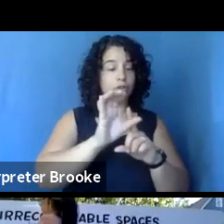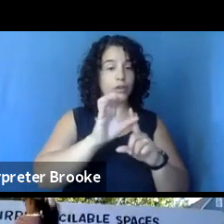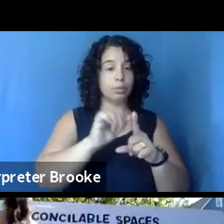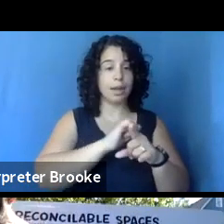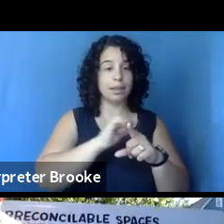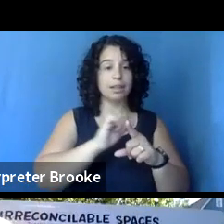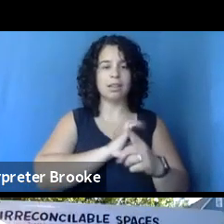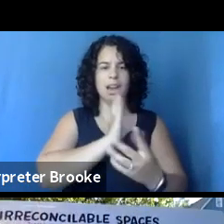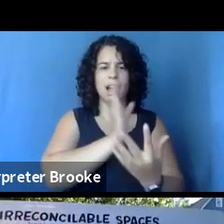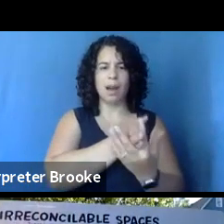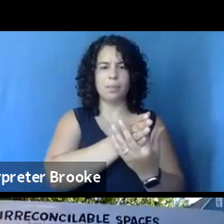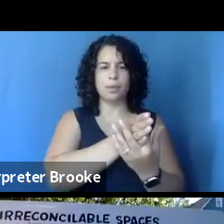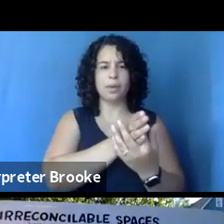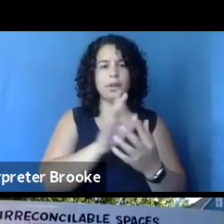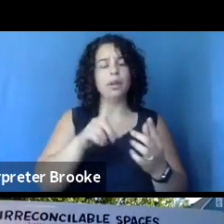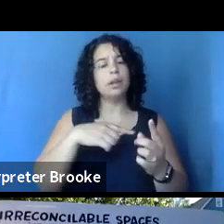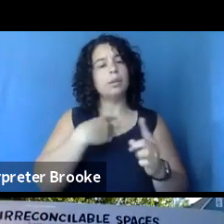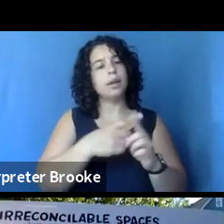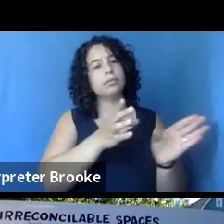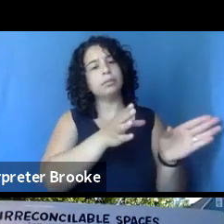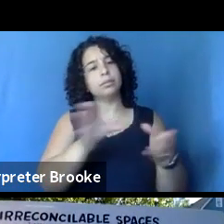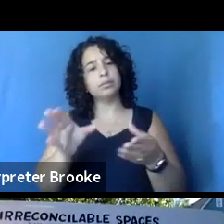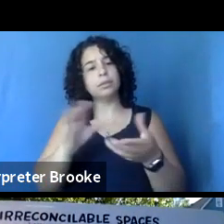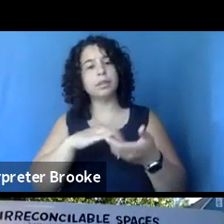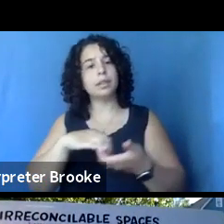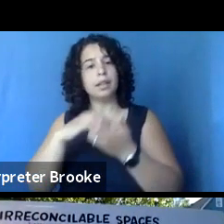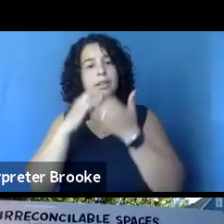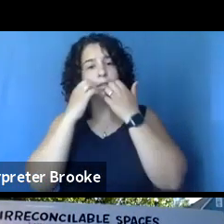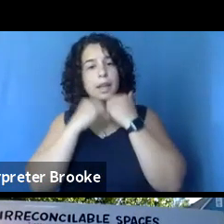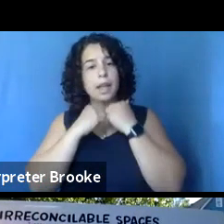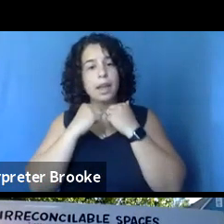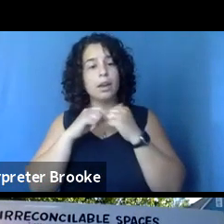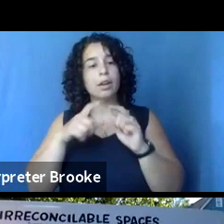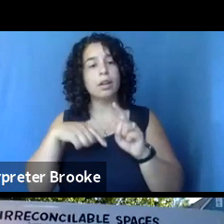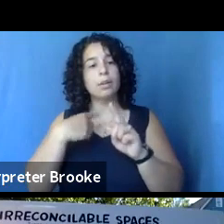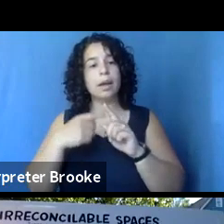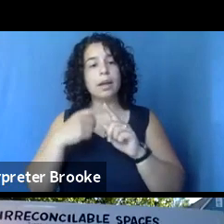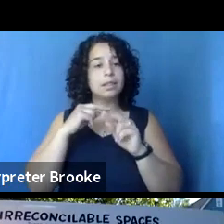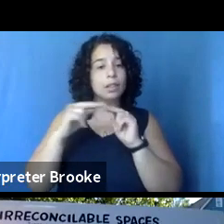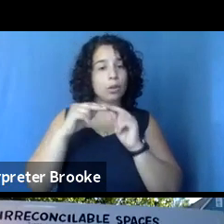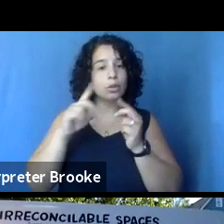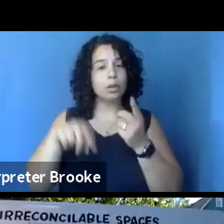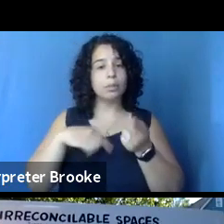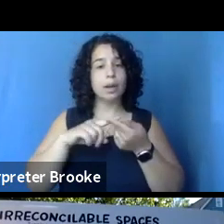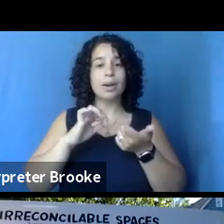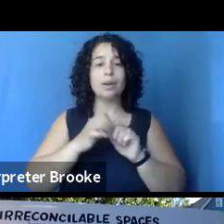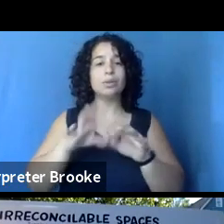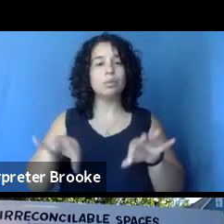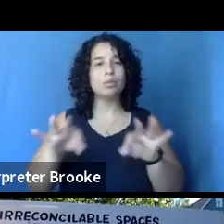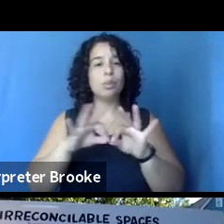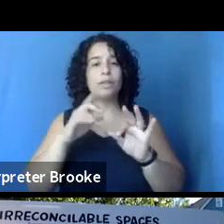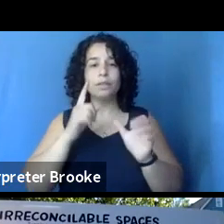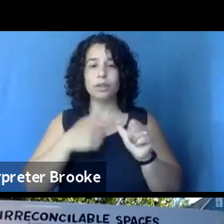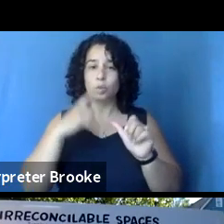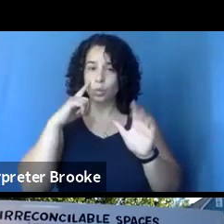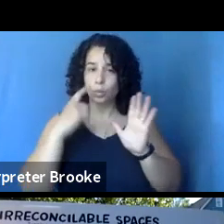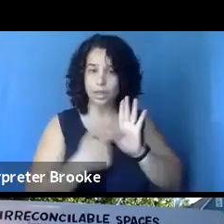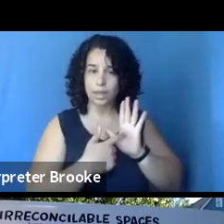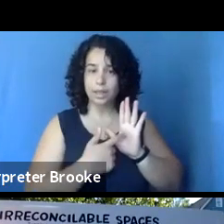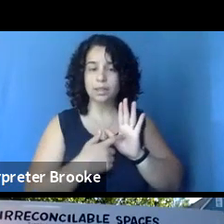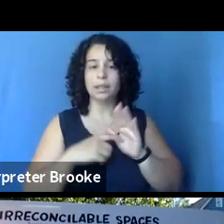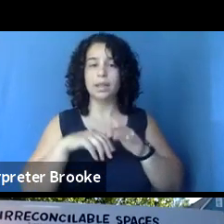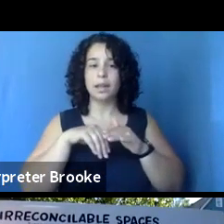on practices of collective care, negotiating how we want to be witnessed and accessed, and then engaging